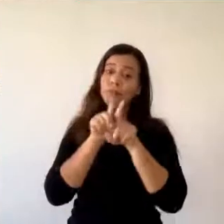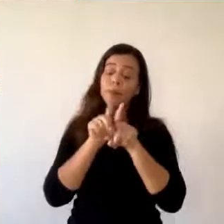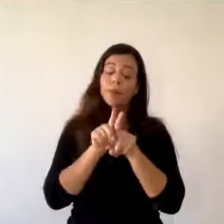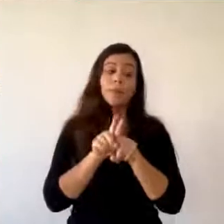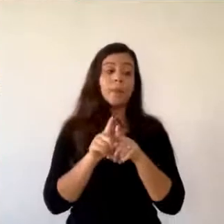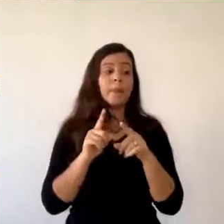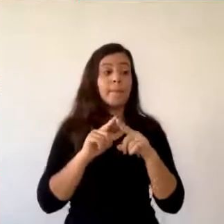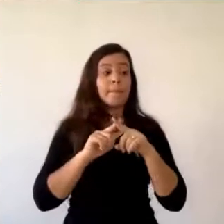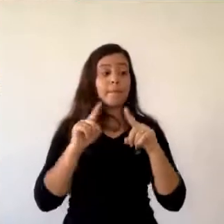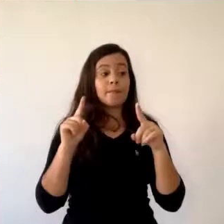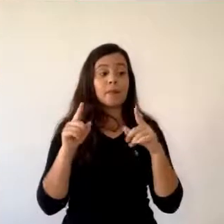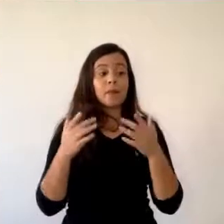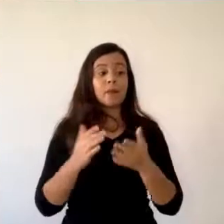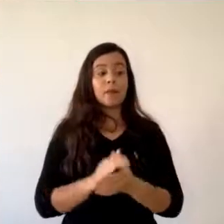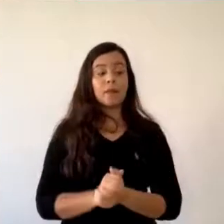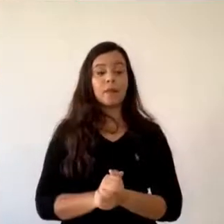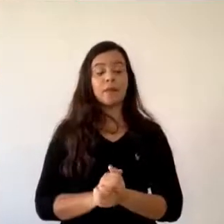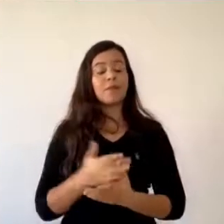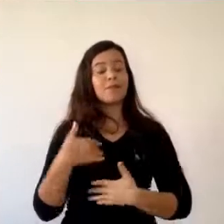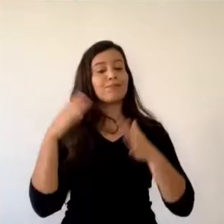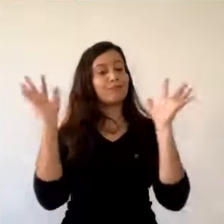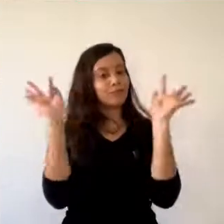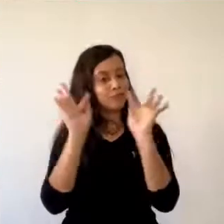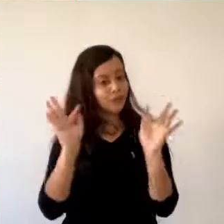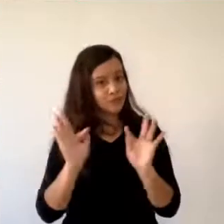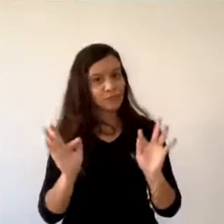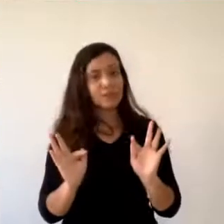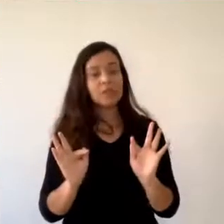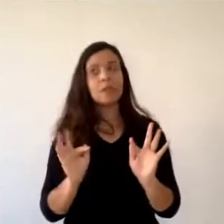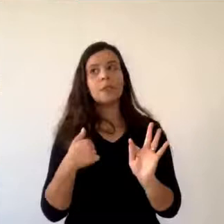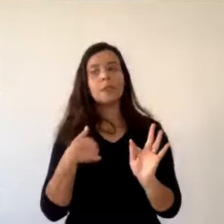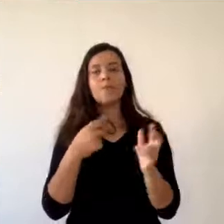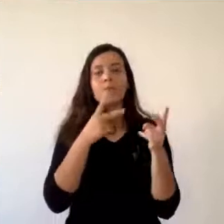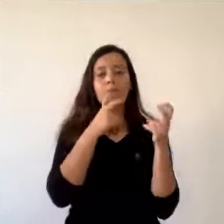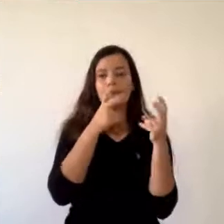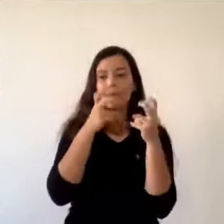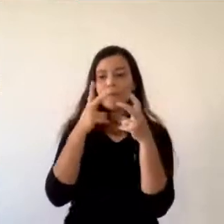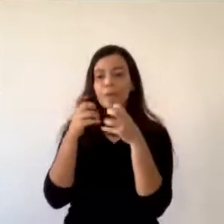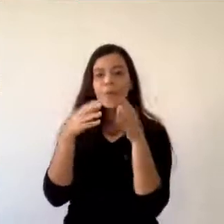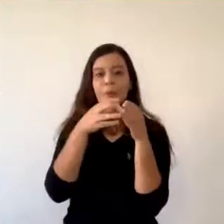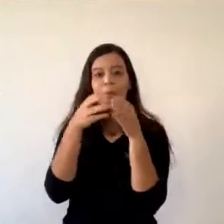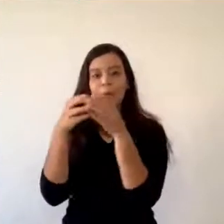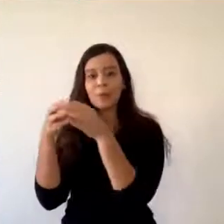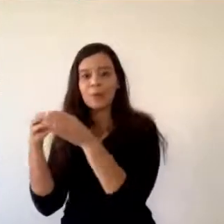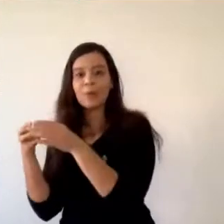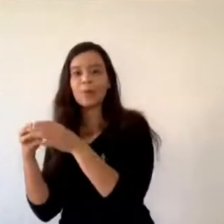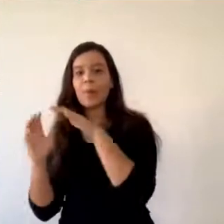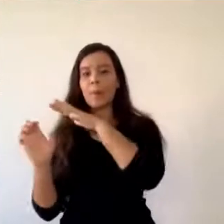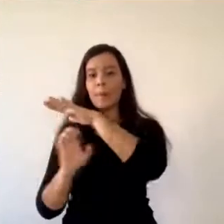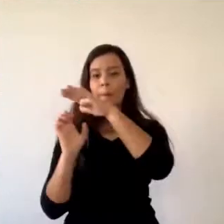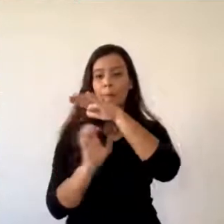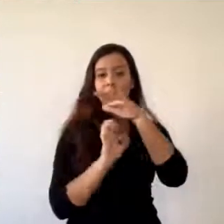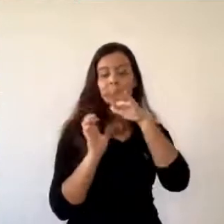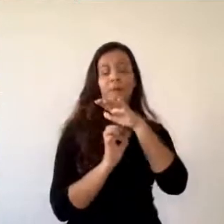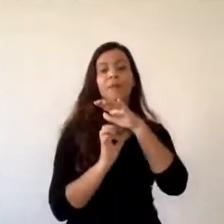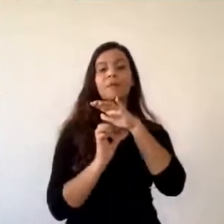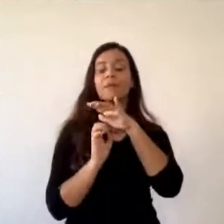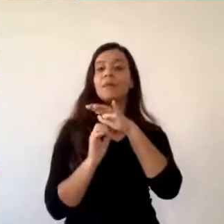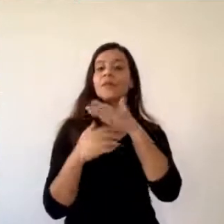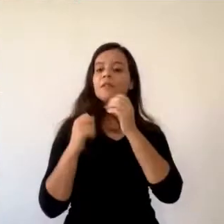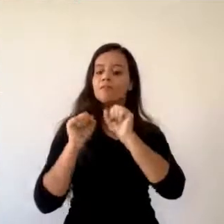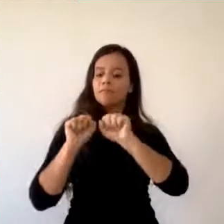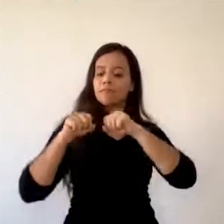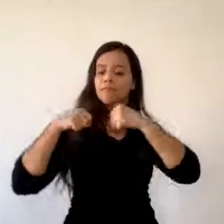Hence, I am happy to hear that there are organizations working so that this